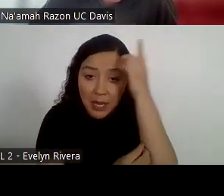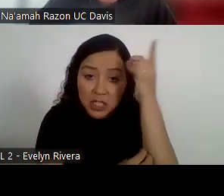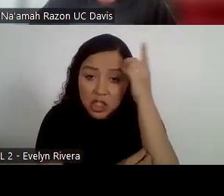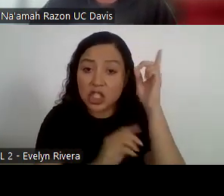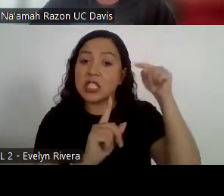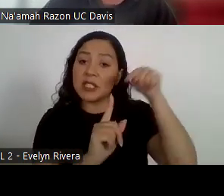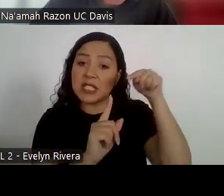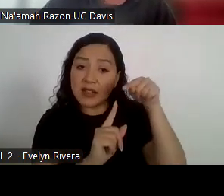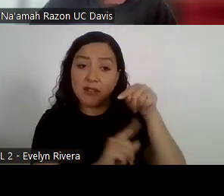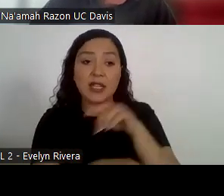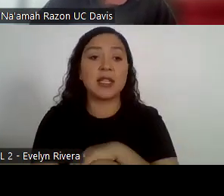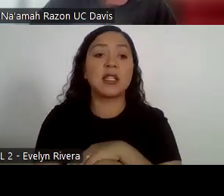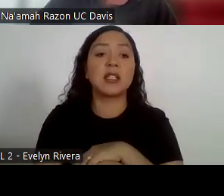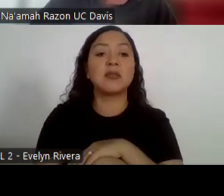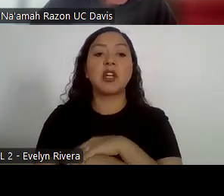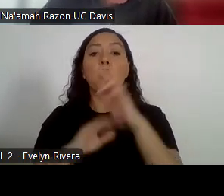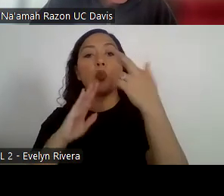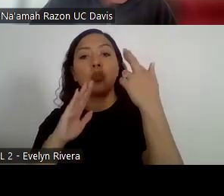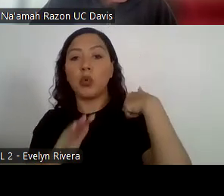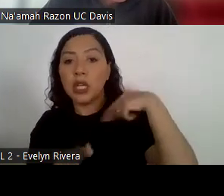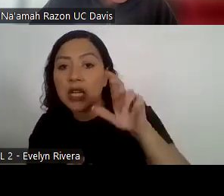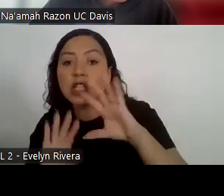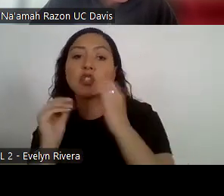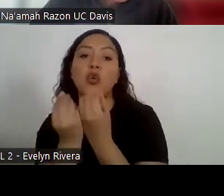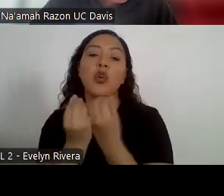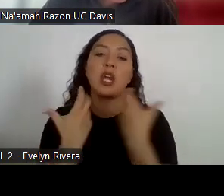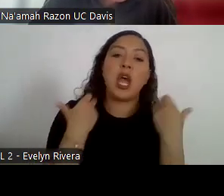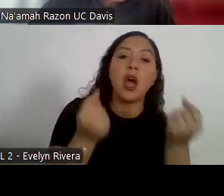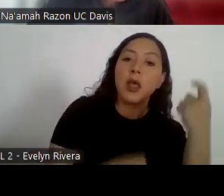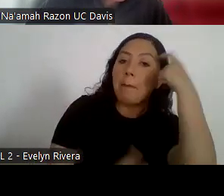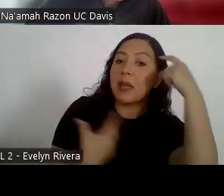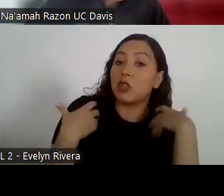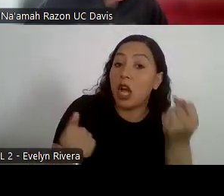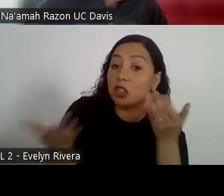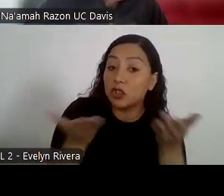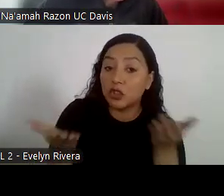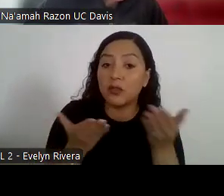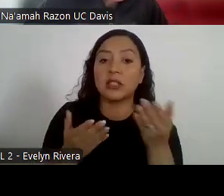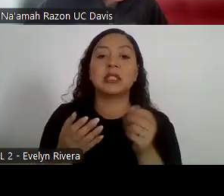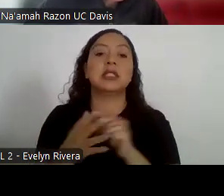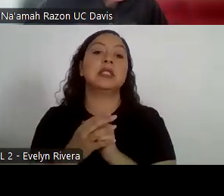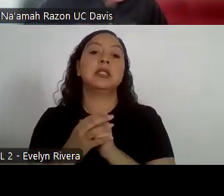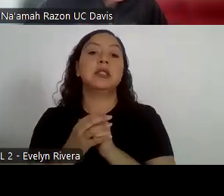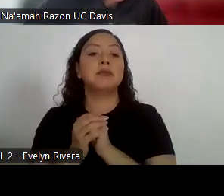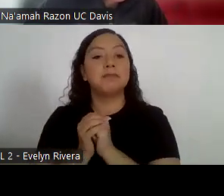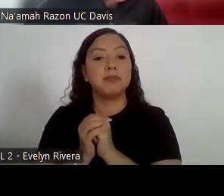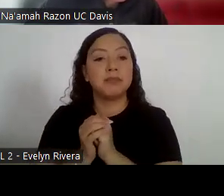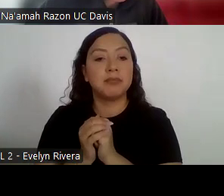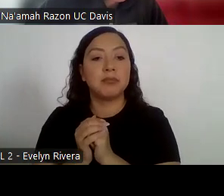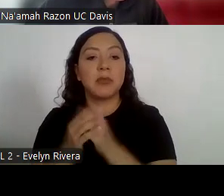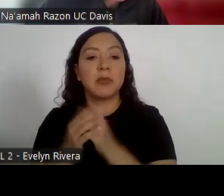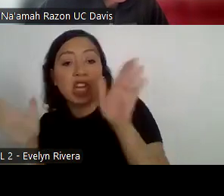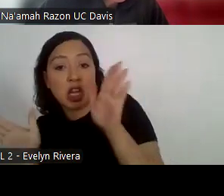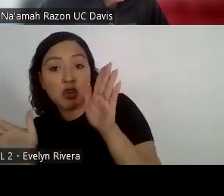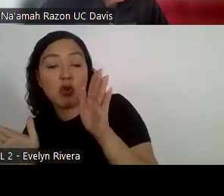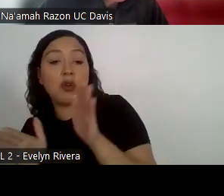services, religious organizations, health and mental health services, general senior services, organizations